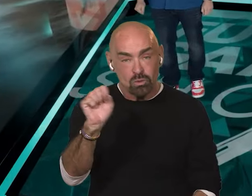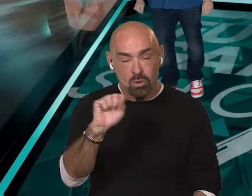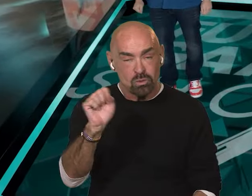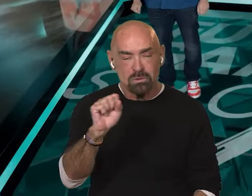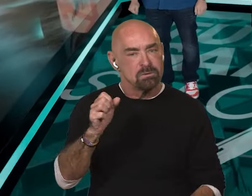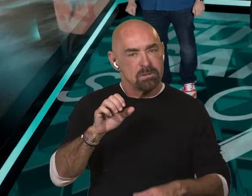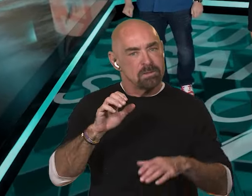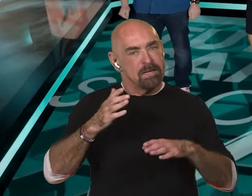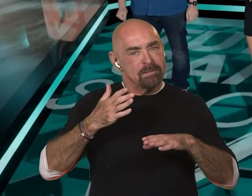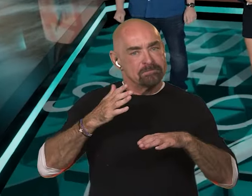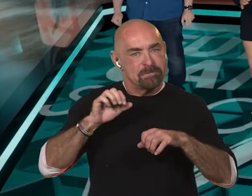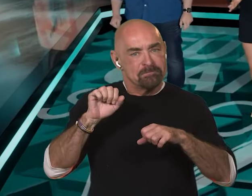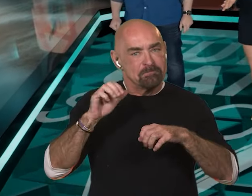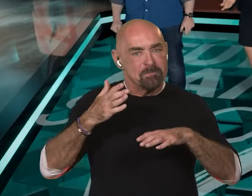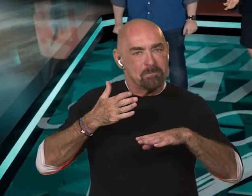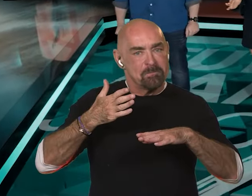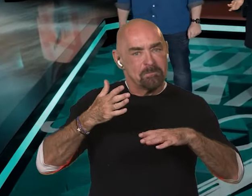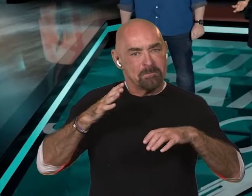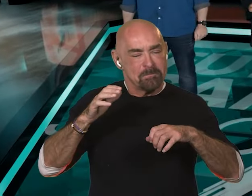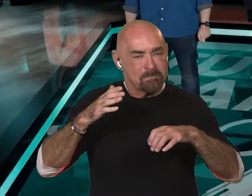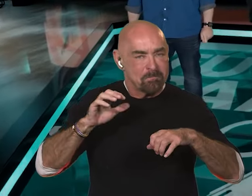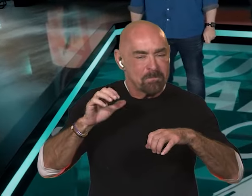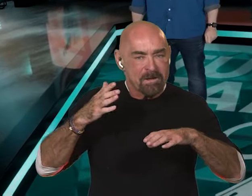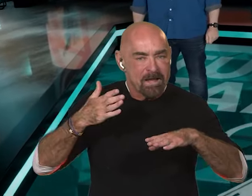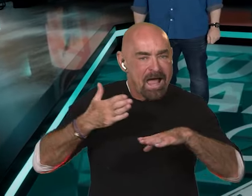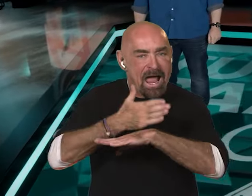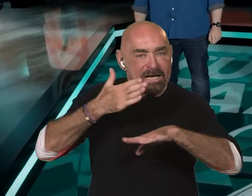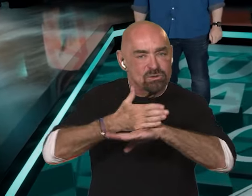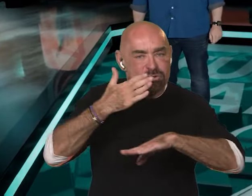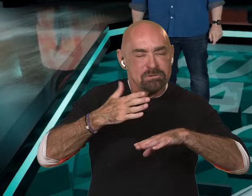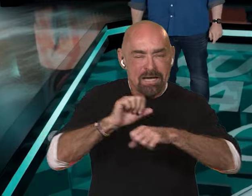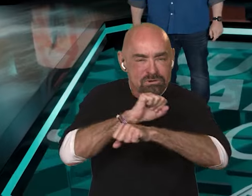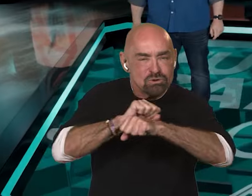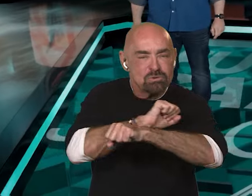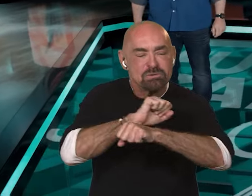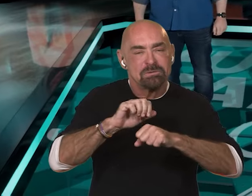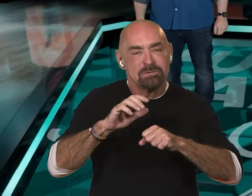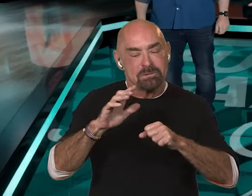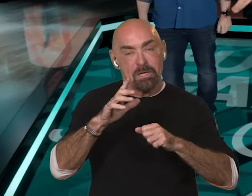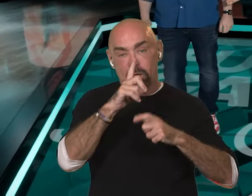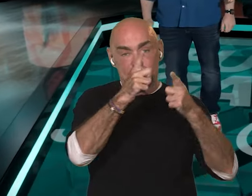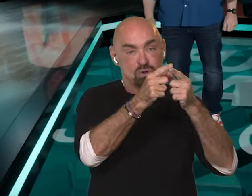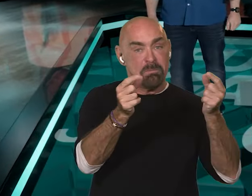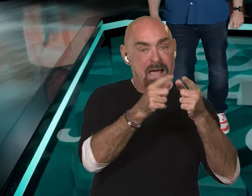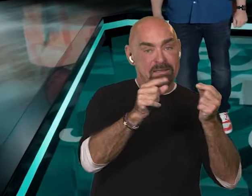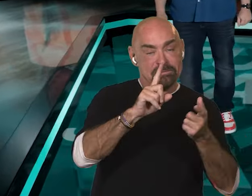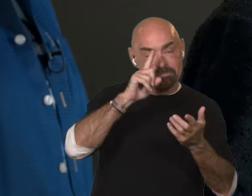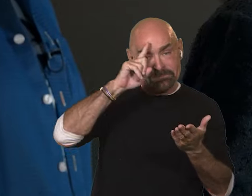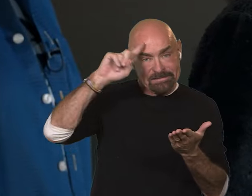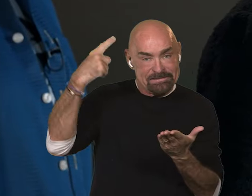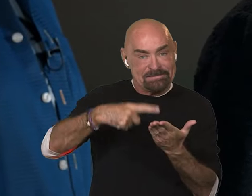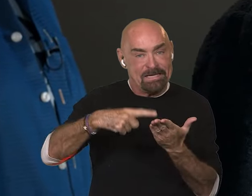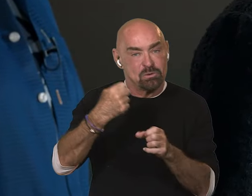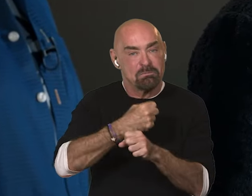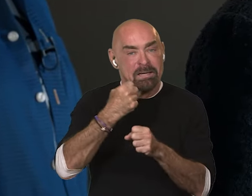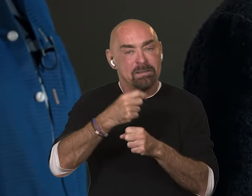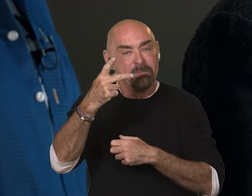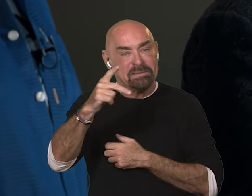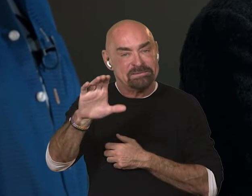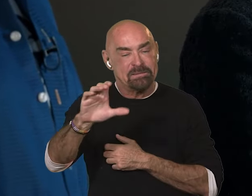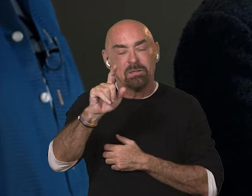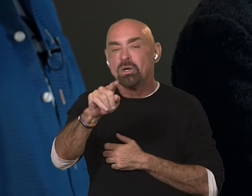Is a top-down action game from the Don Yasa crew, a hip-hop group from Japan that decided to make their own indie game. It's coming soon to